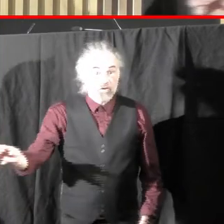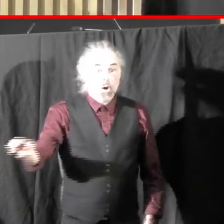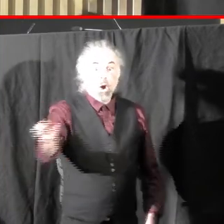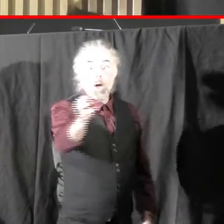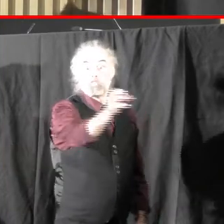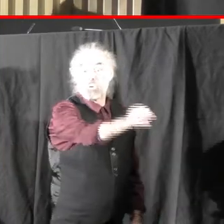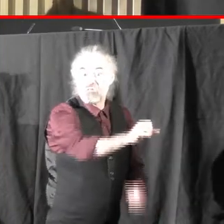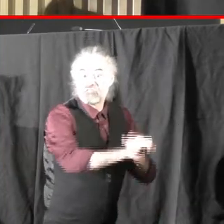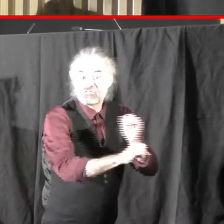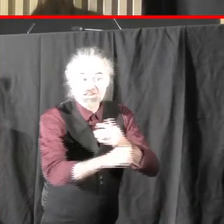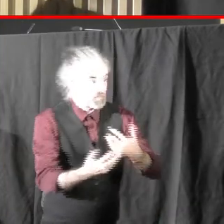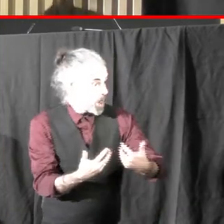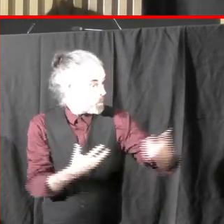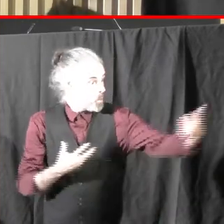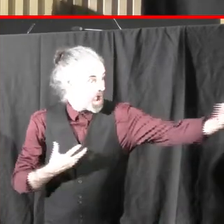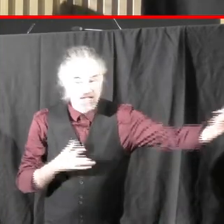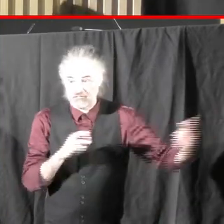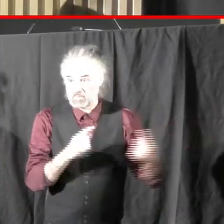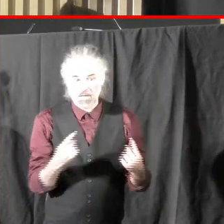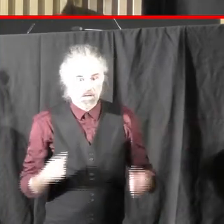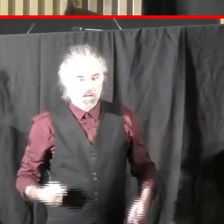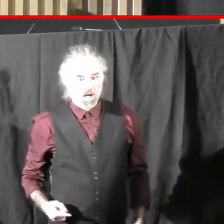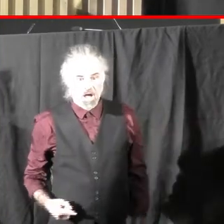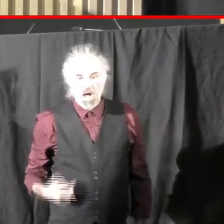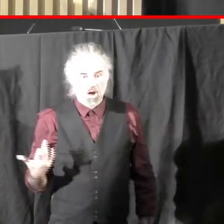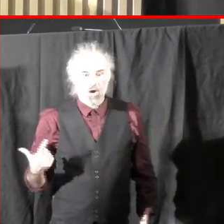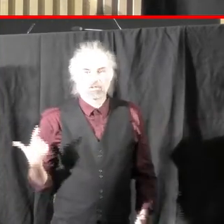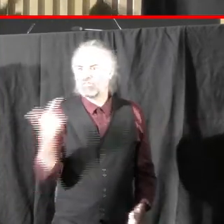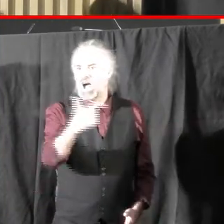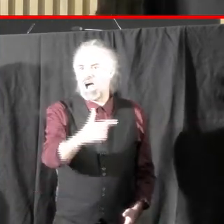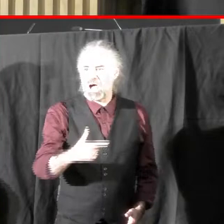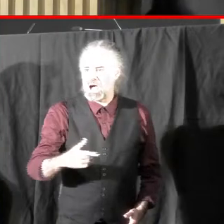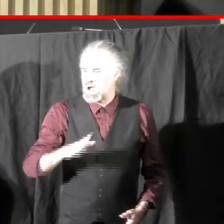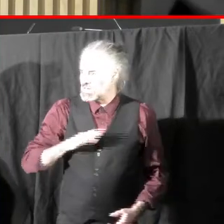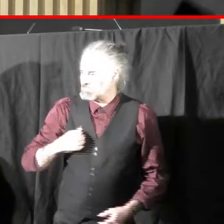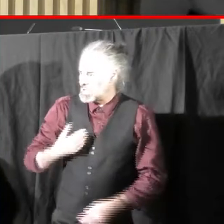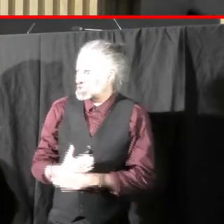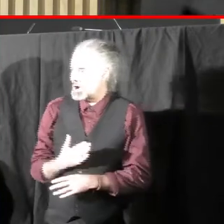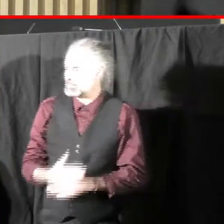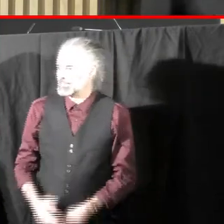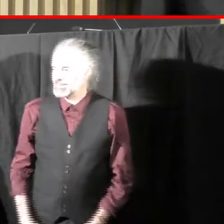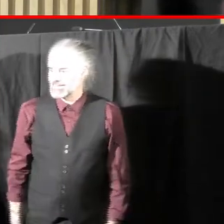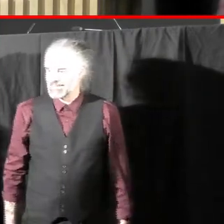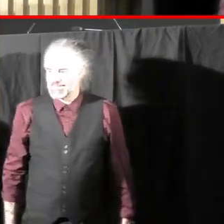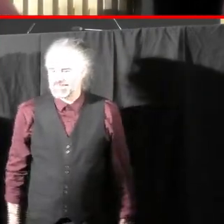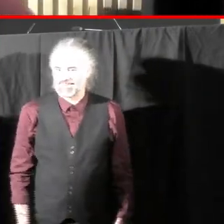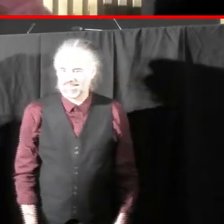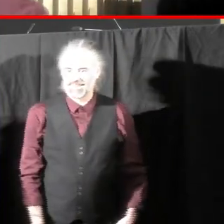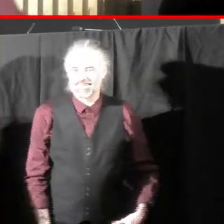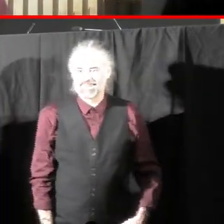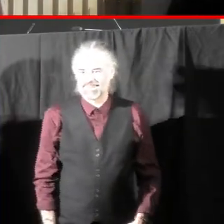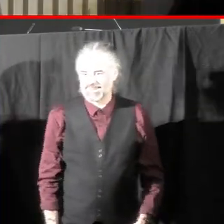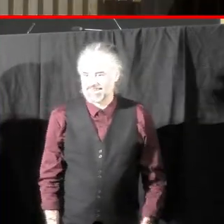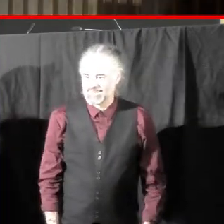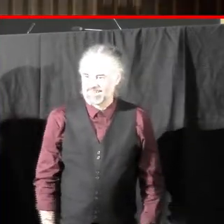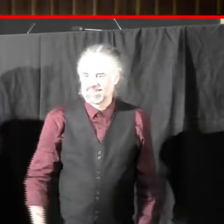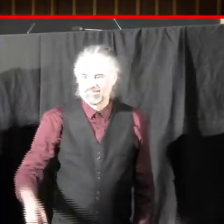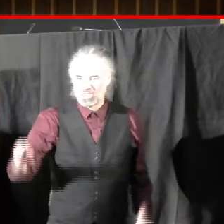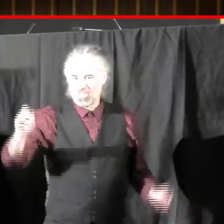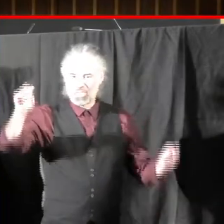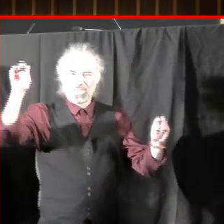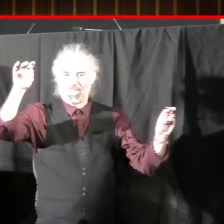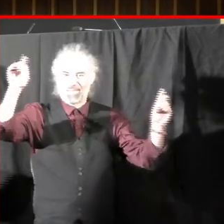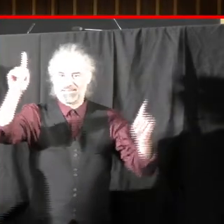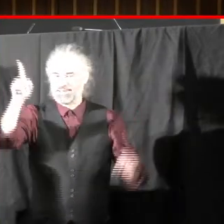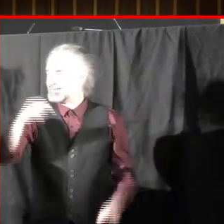society? We also have another point here. Thank you. You're doing great. I've got the voice